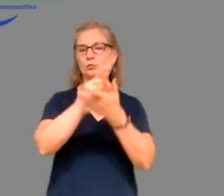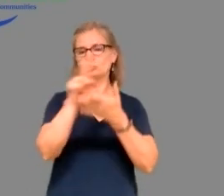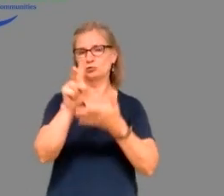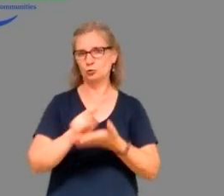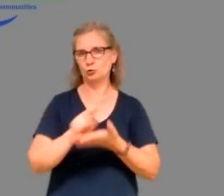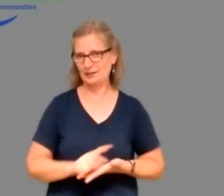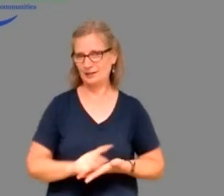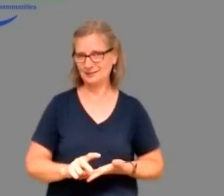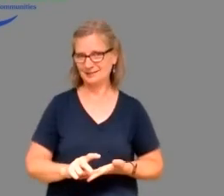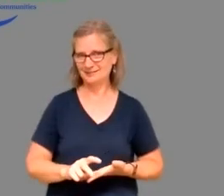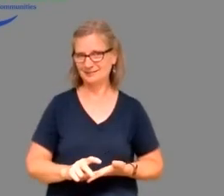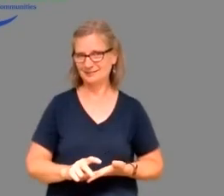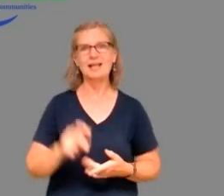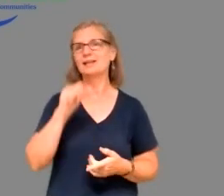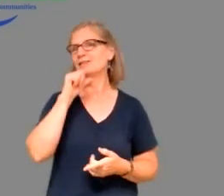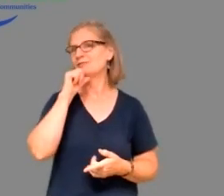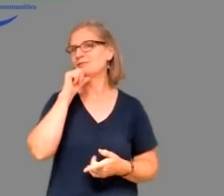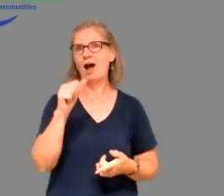Tuesday.